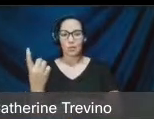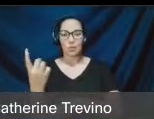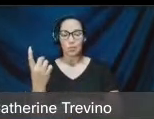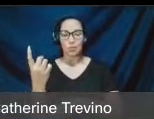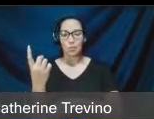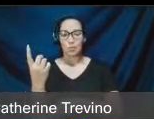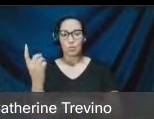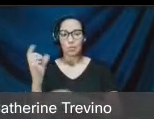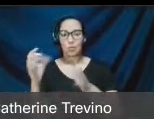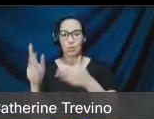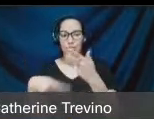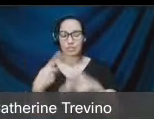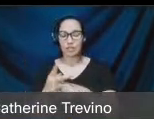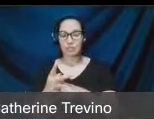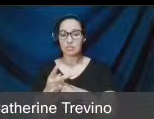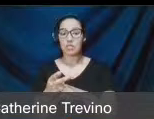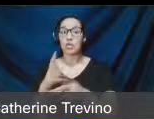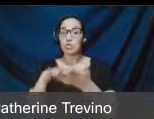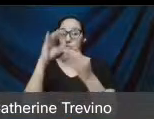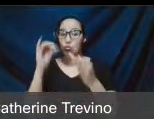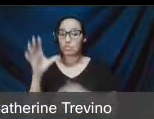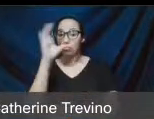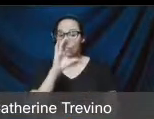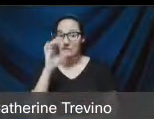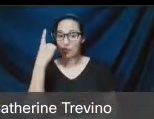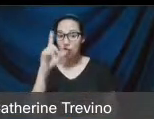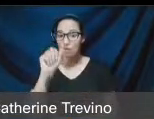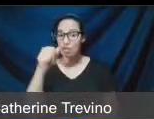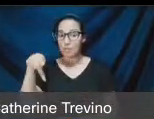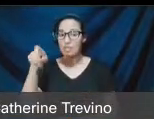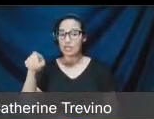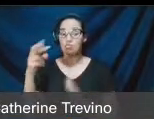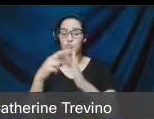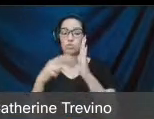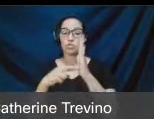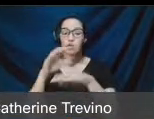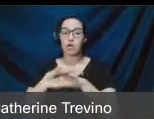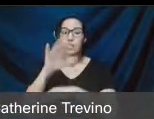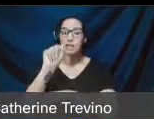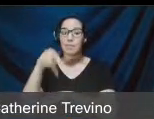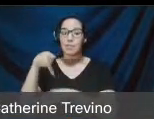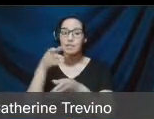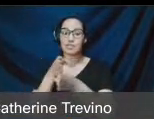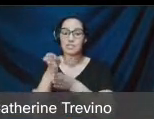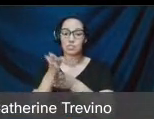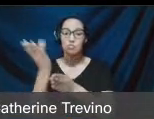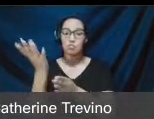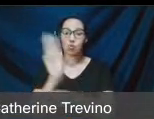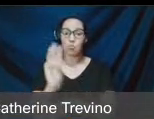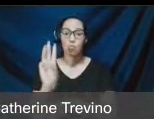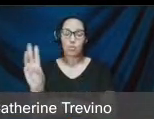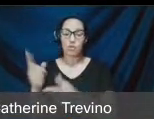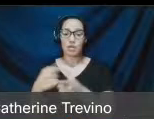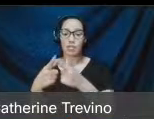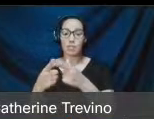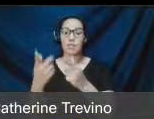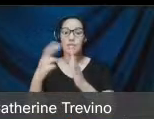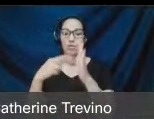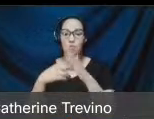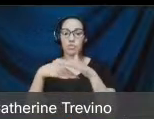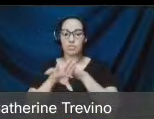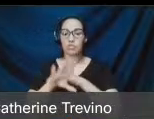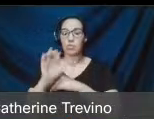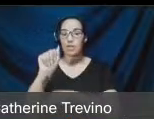courses. Students seeking to take AP classes will need to register on the AP Central page and be enrolled in a CJUSD approved